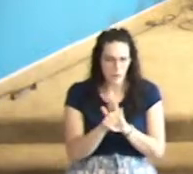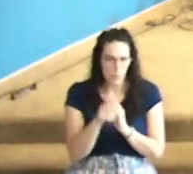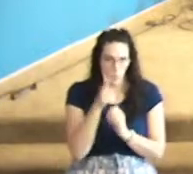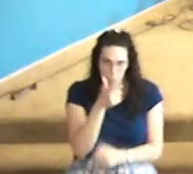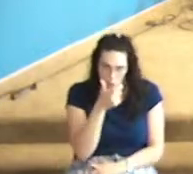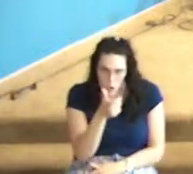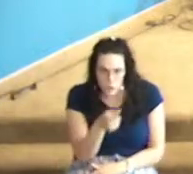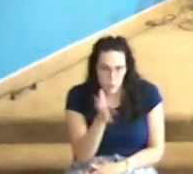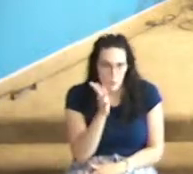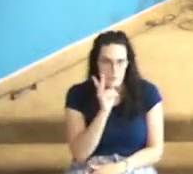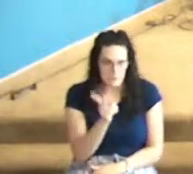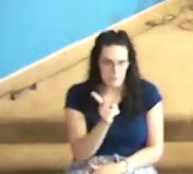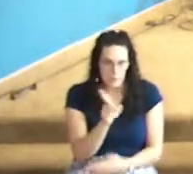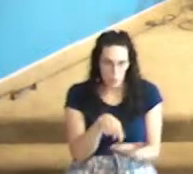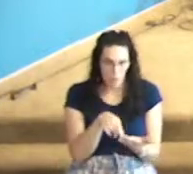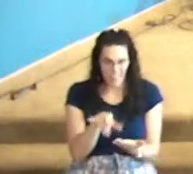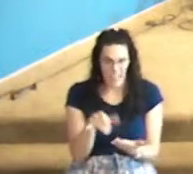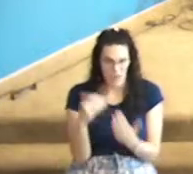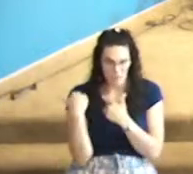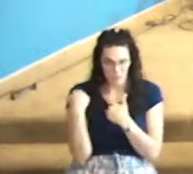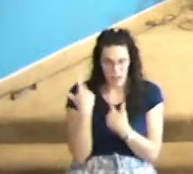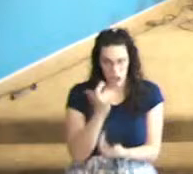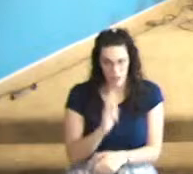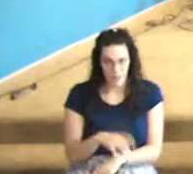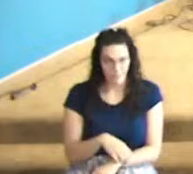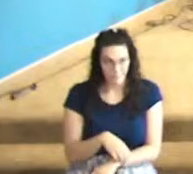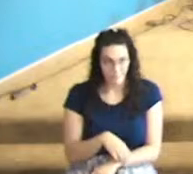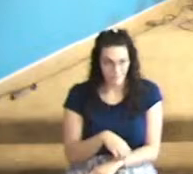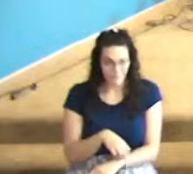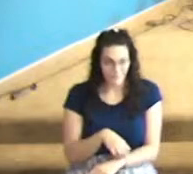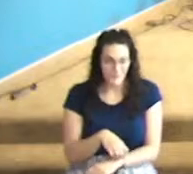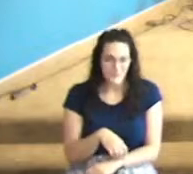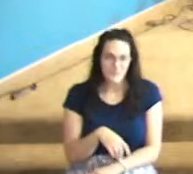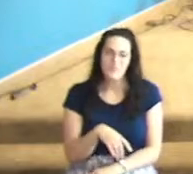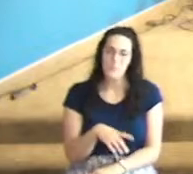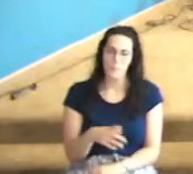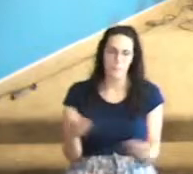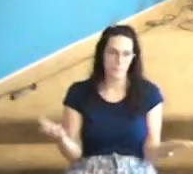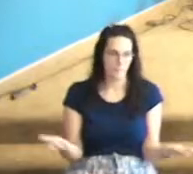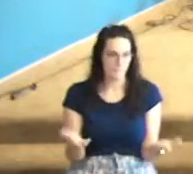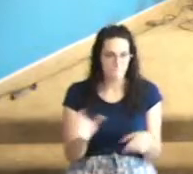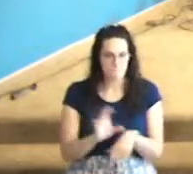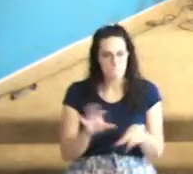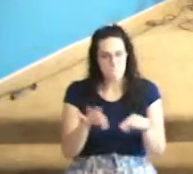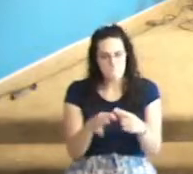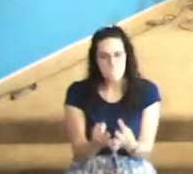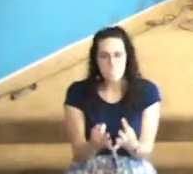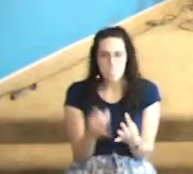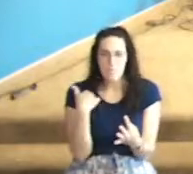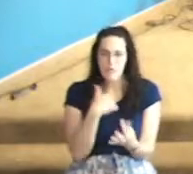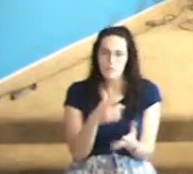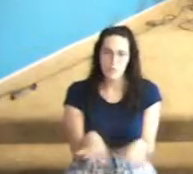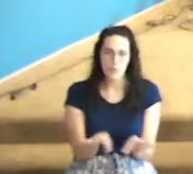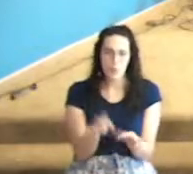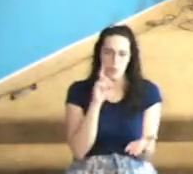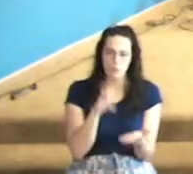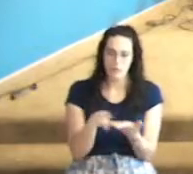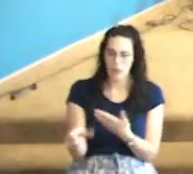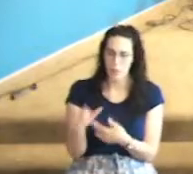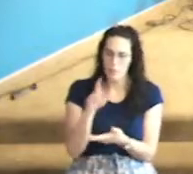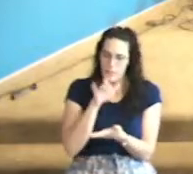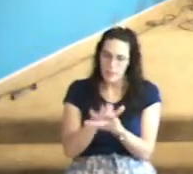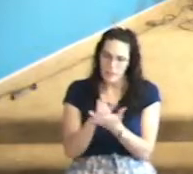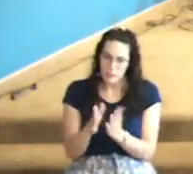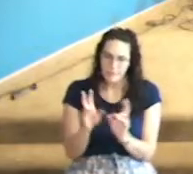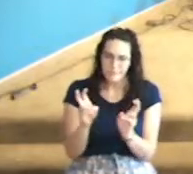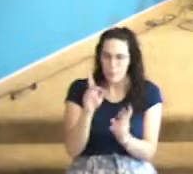see what that load looks like for them. So as a church family, it's essential that we recognize other believers as brothers and